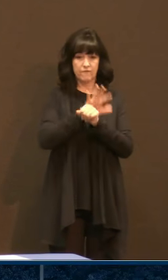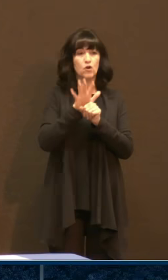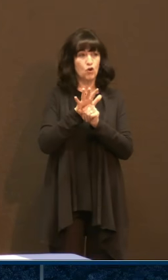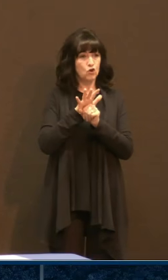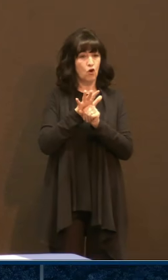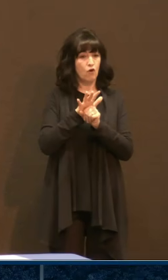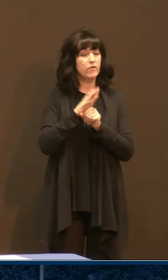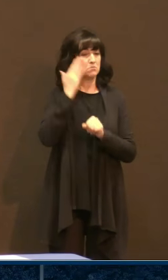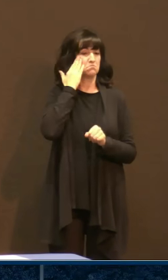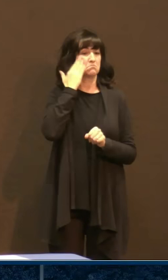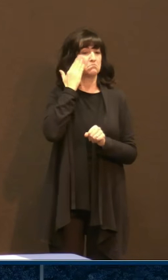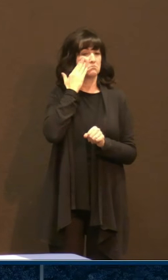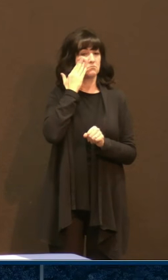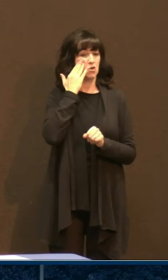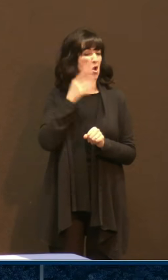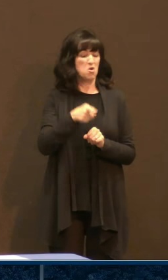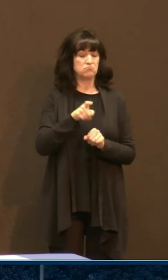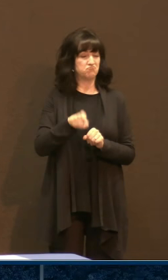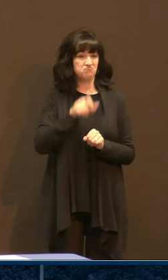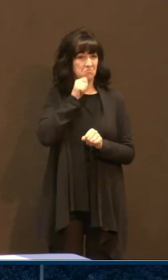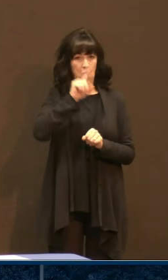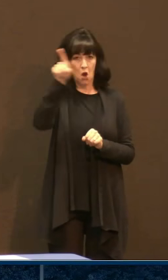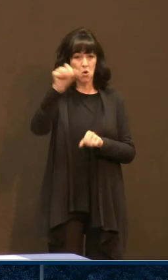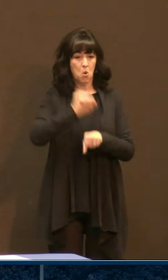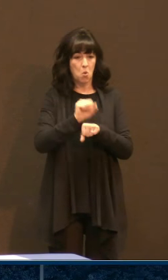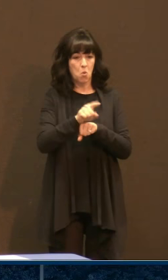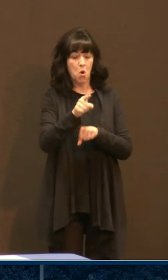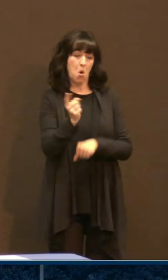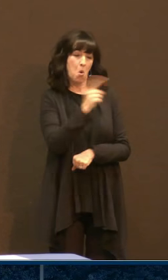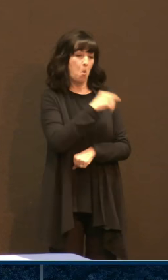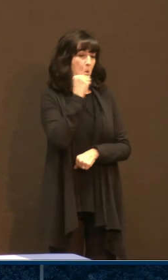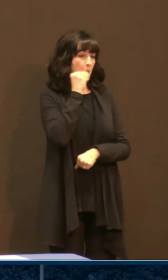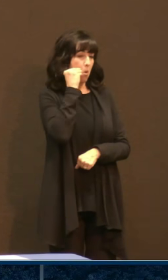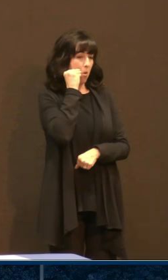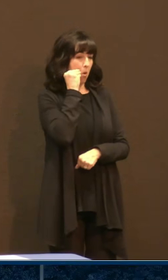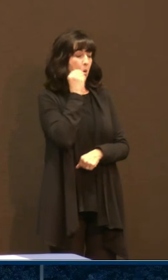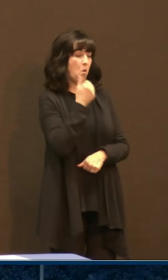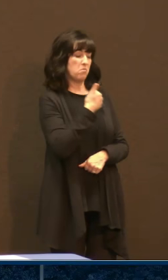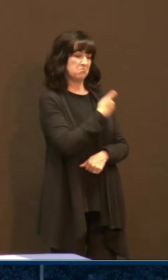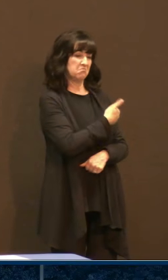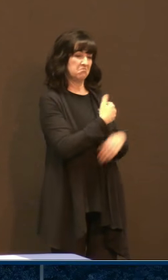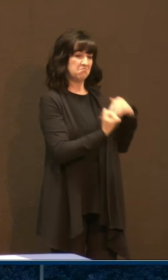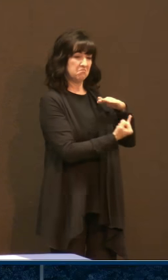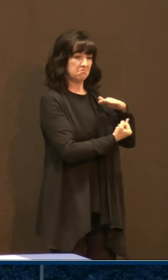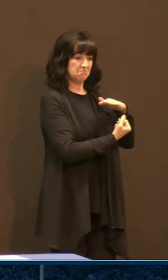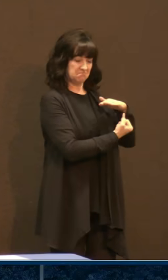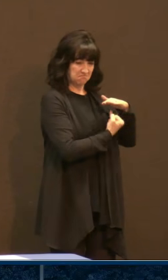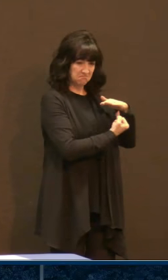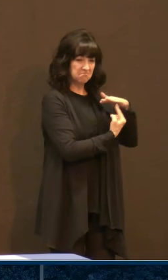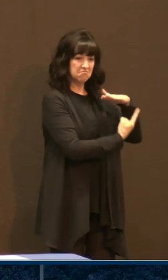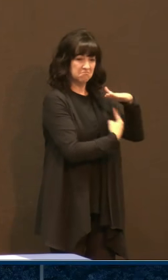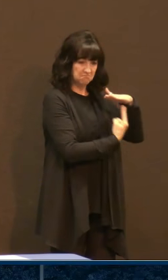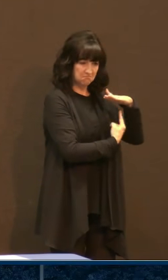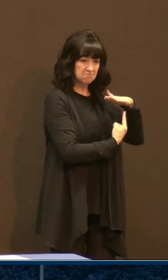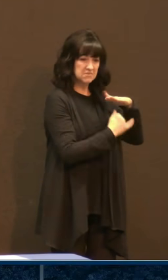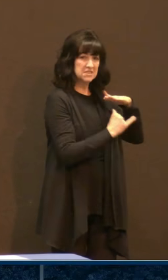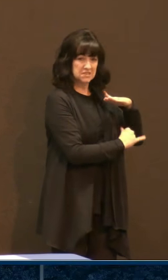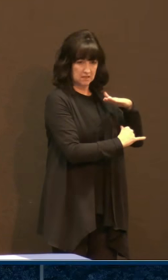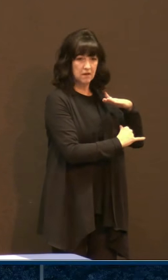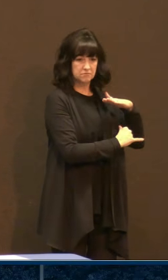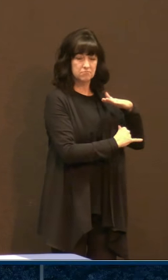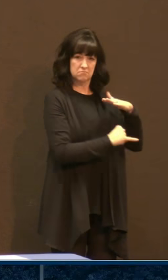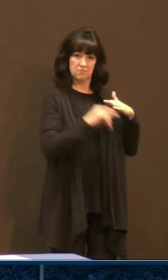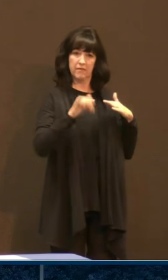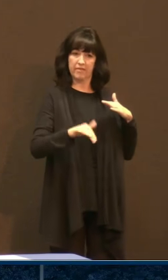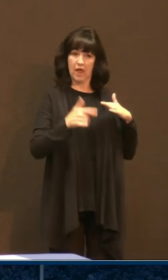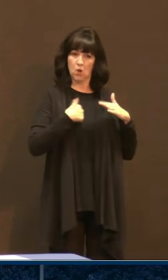tests positive, shouldn't go to work and should go home and self-isolate, and that's where our community focus is.